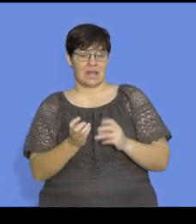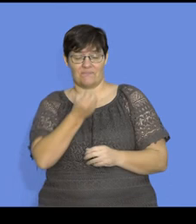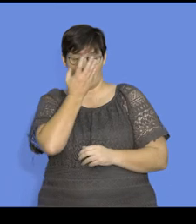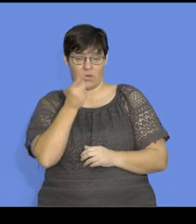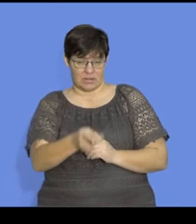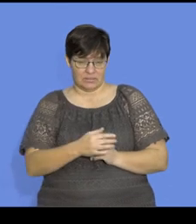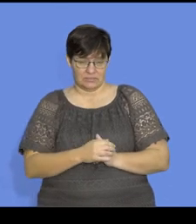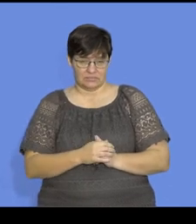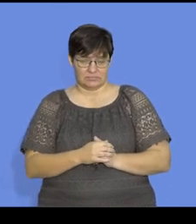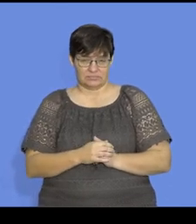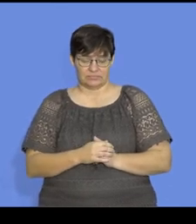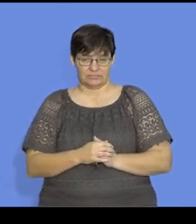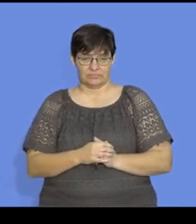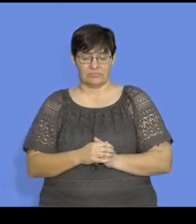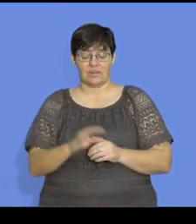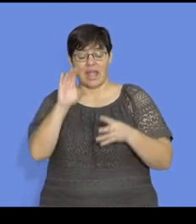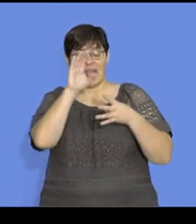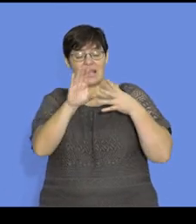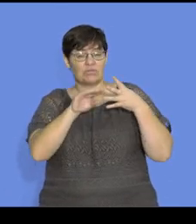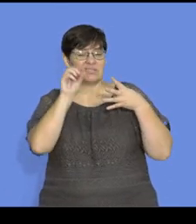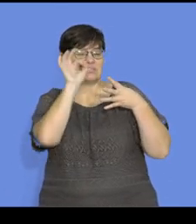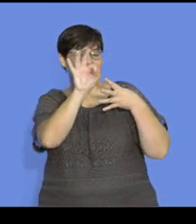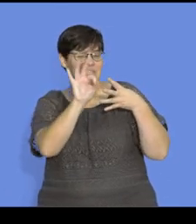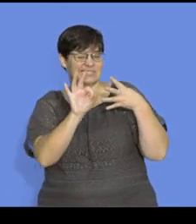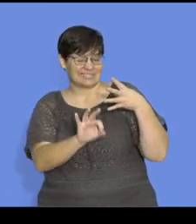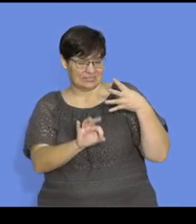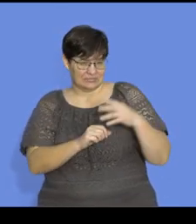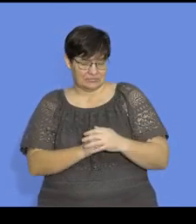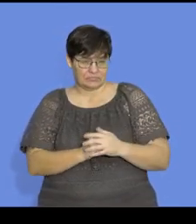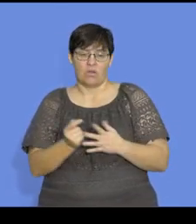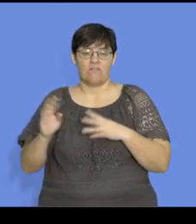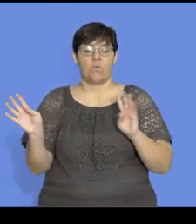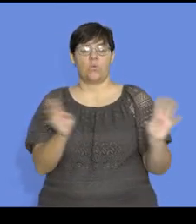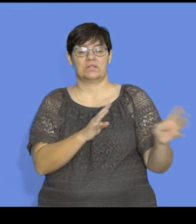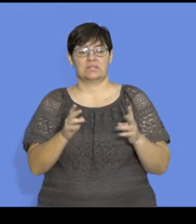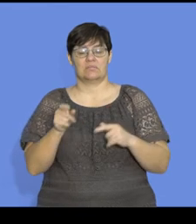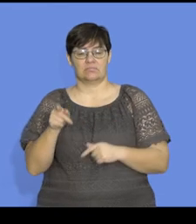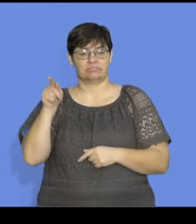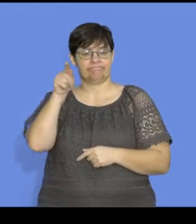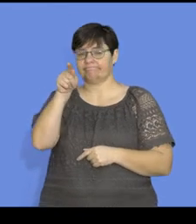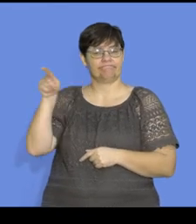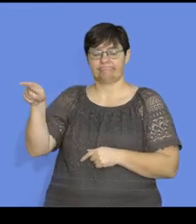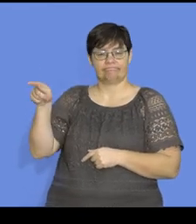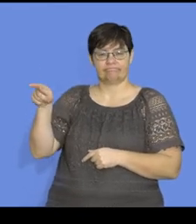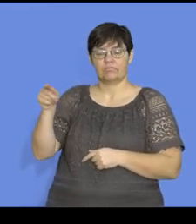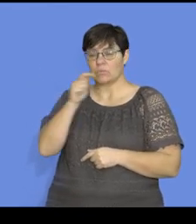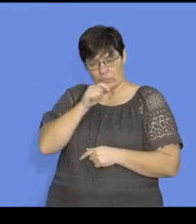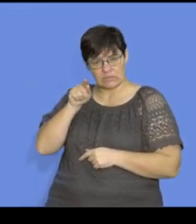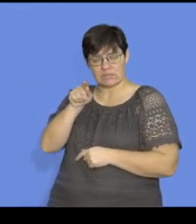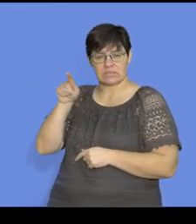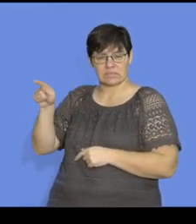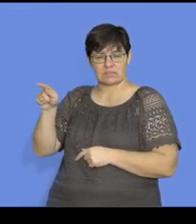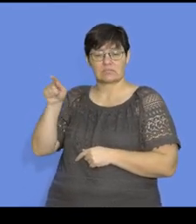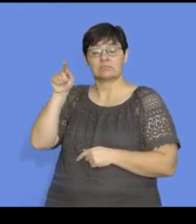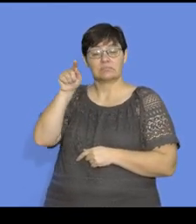flower. So what are the characteristics of, right, of a wind pollinator? Now these ones, use these diagrams. So